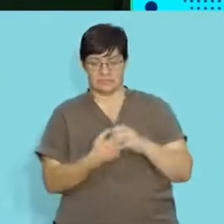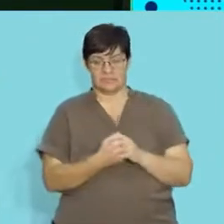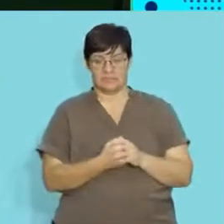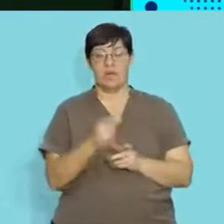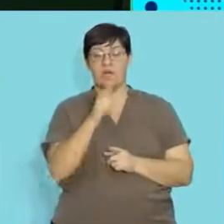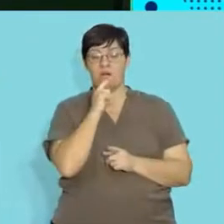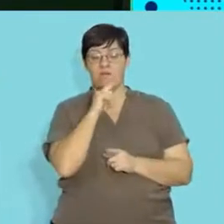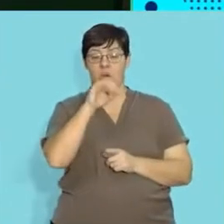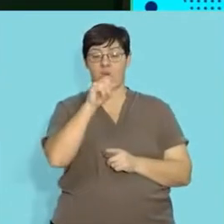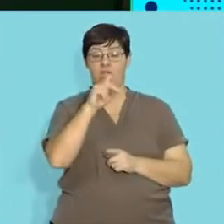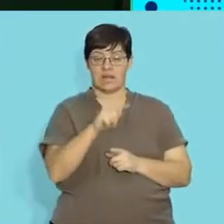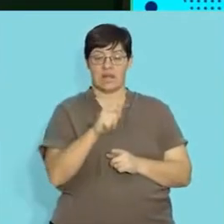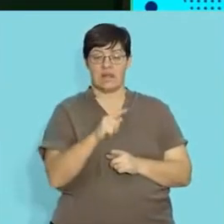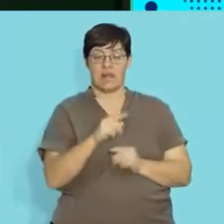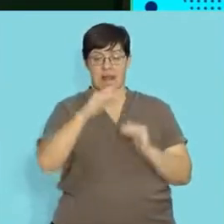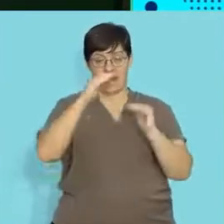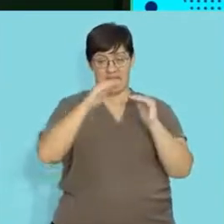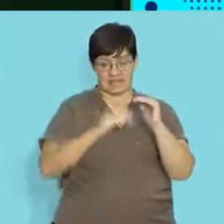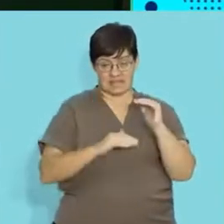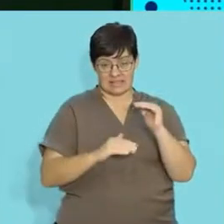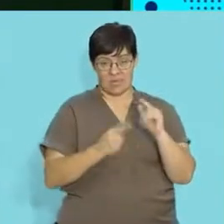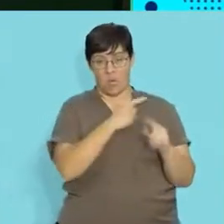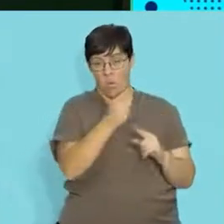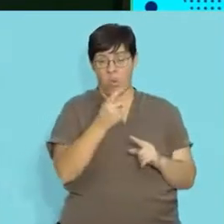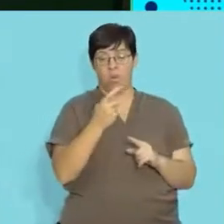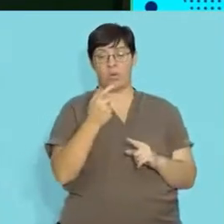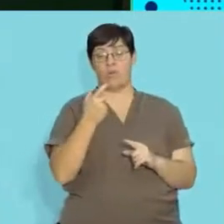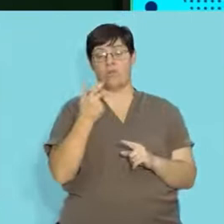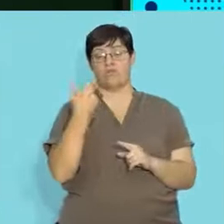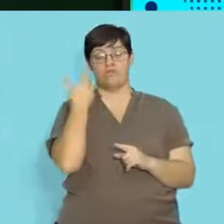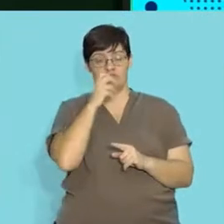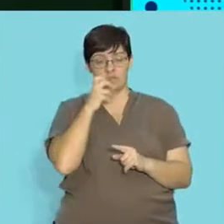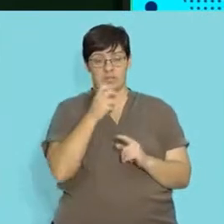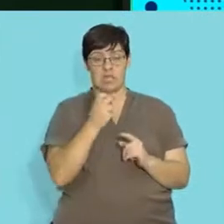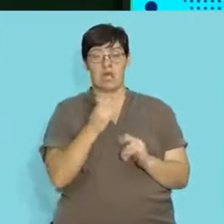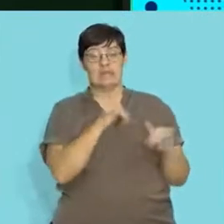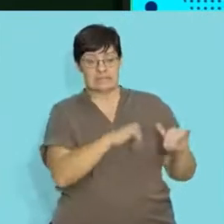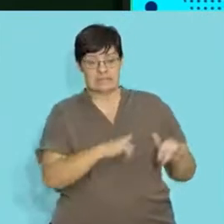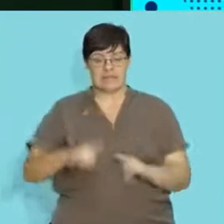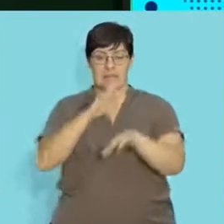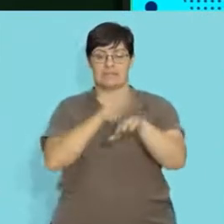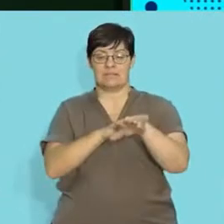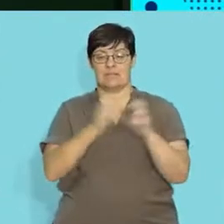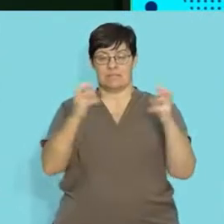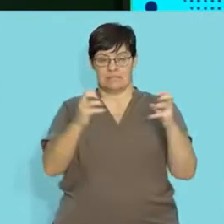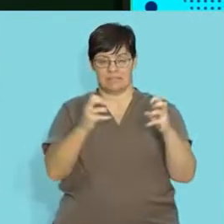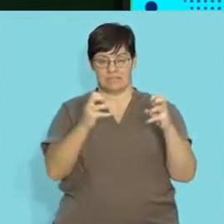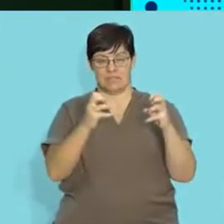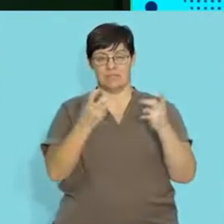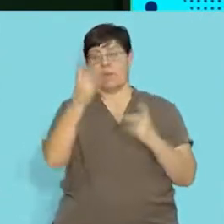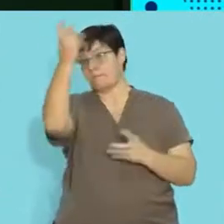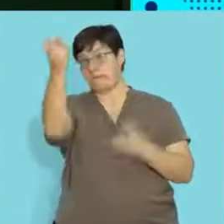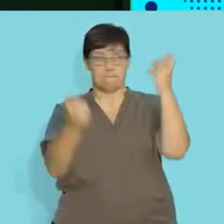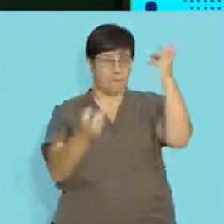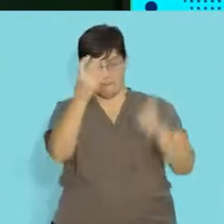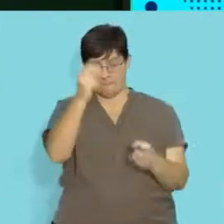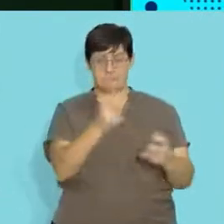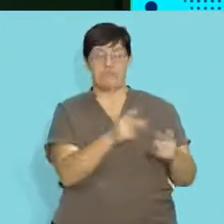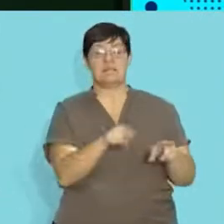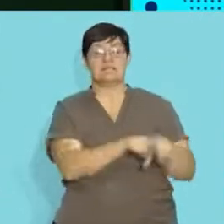when the auxin levels have decreased, all the fruit on that tree would ripen at the same time and be ready